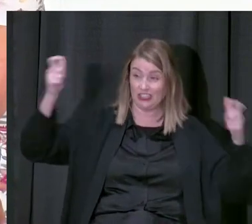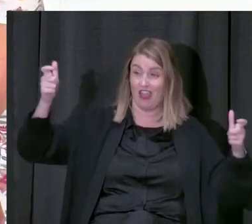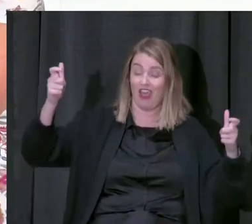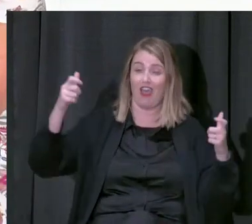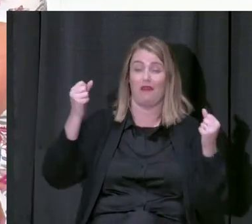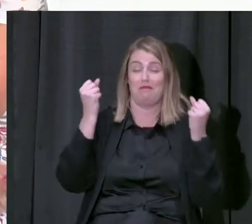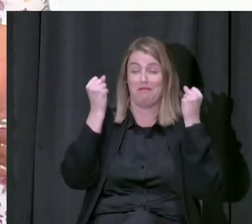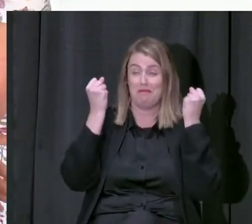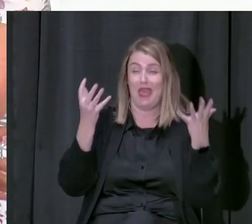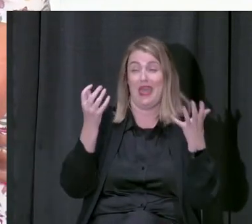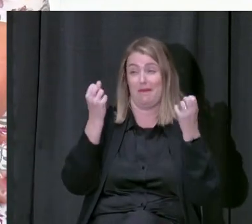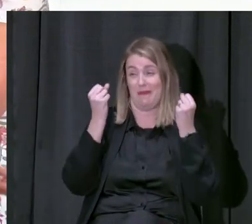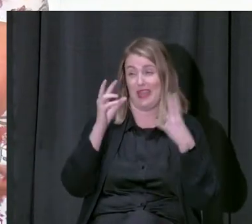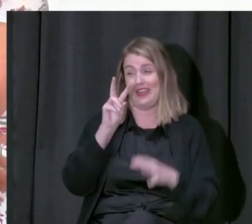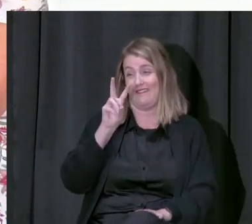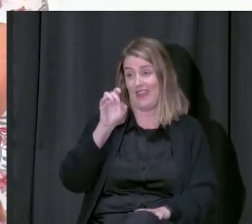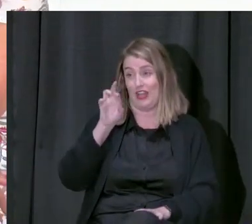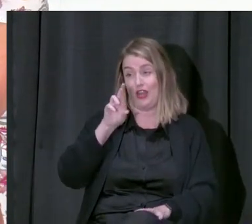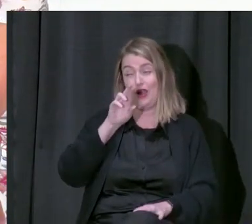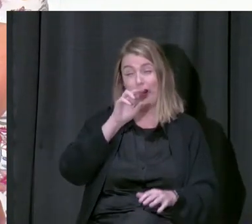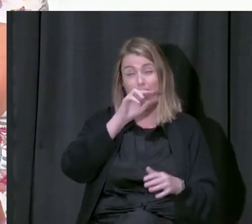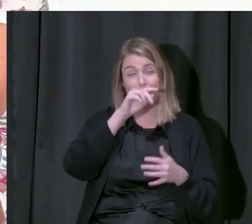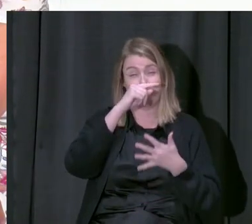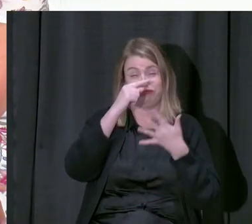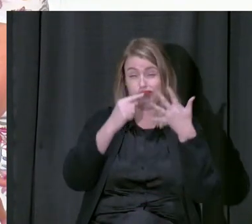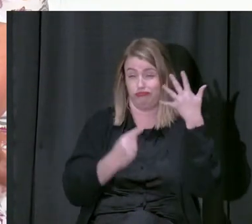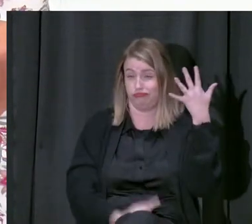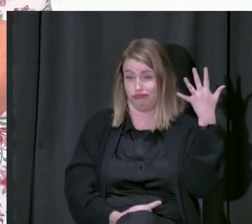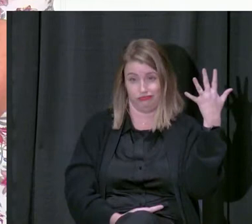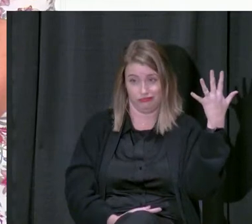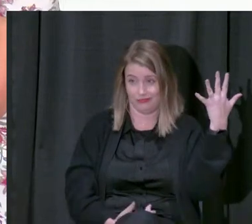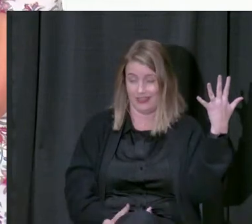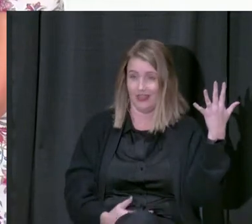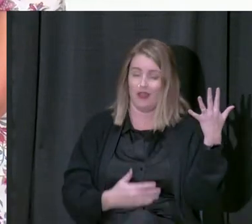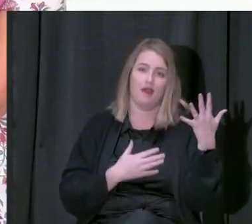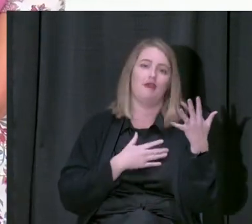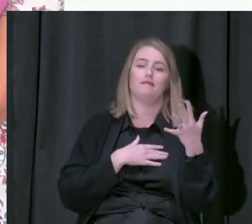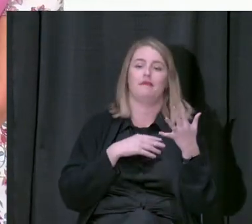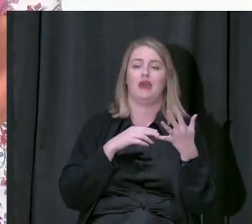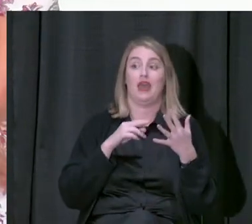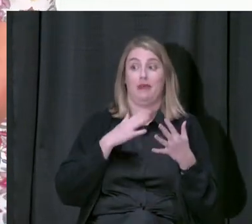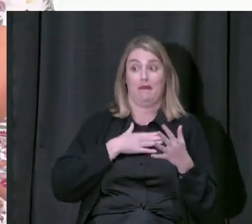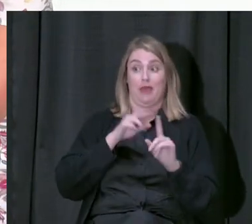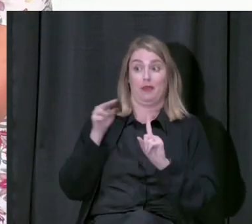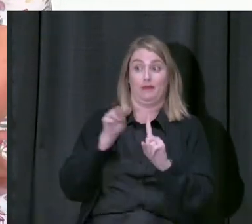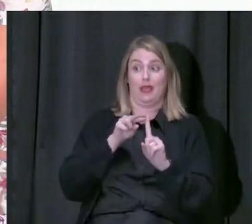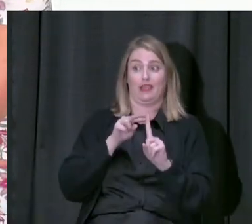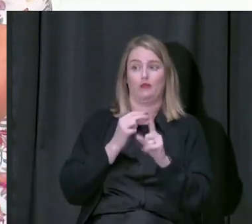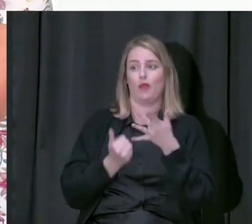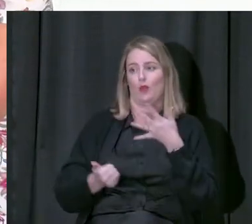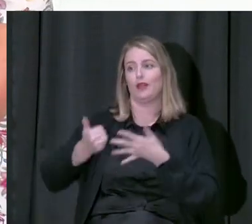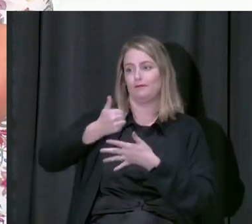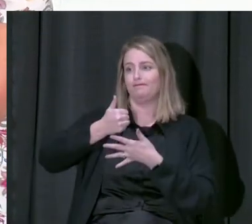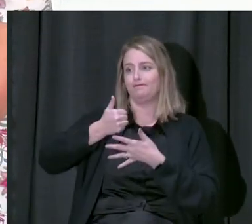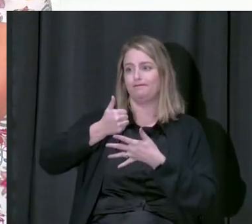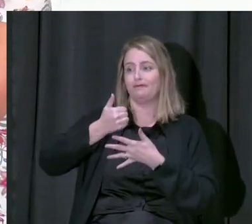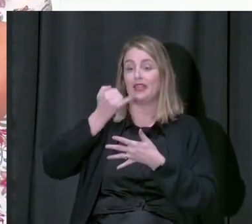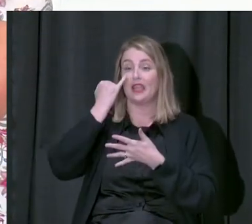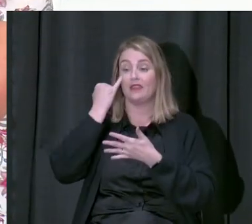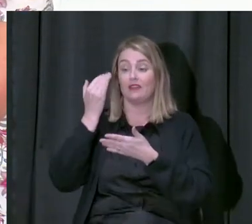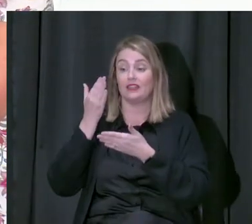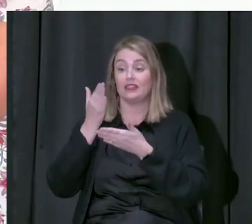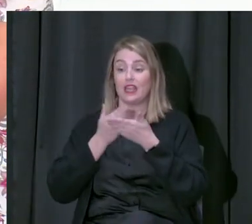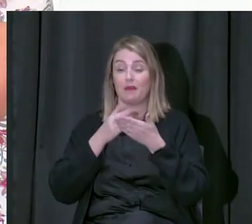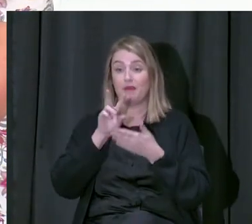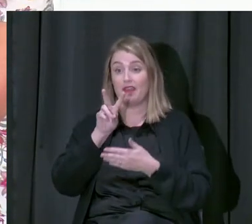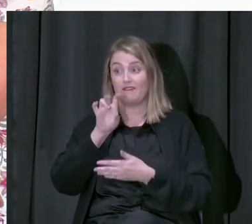of vendors. So again, I look at it from the perspective, I have to prioritize. If I've got vendors that are actually